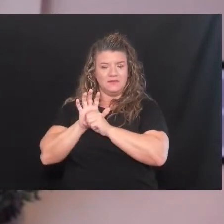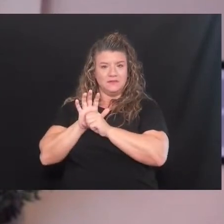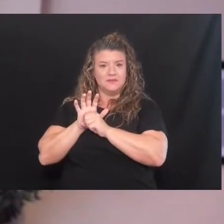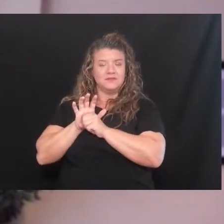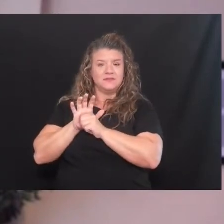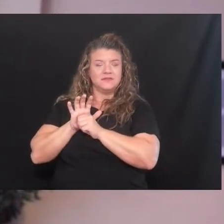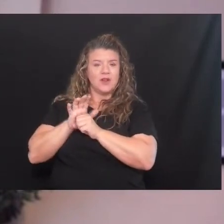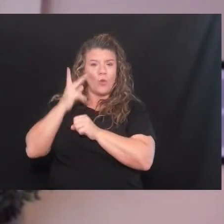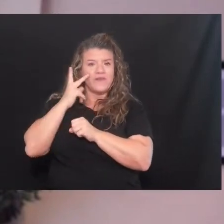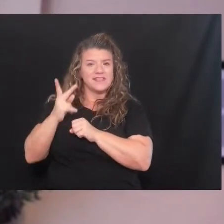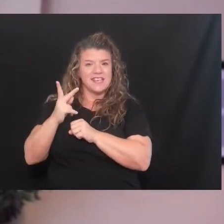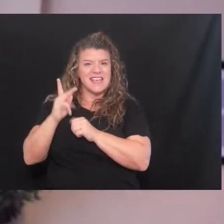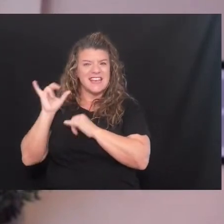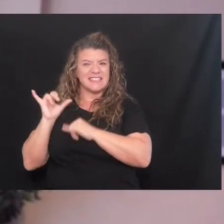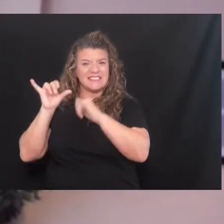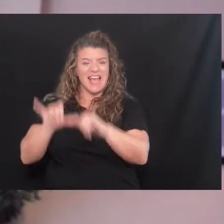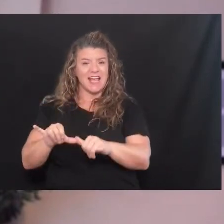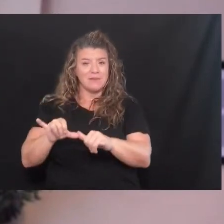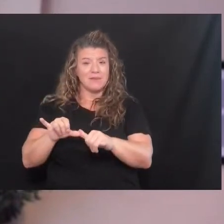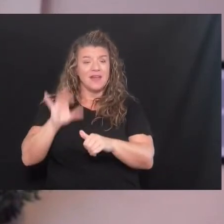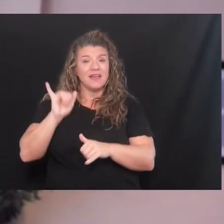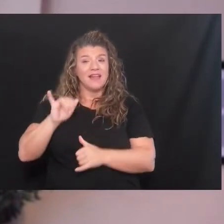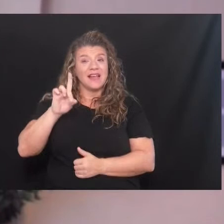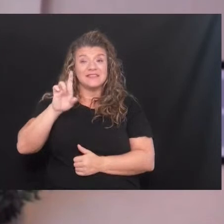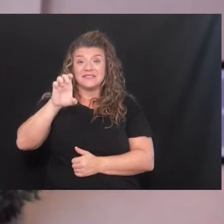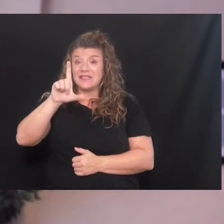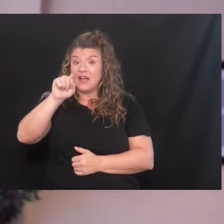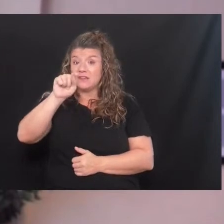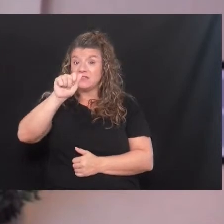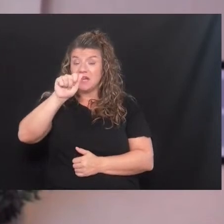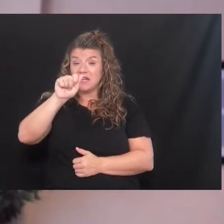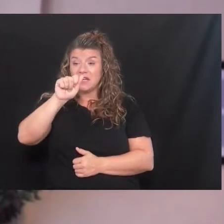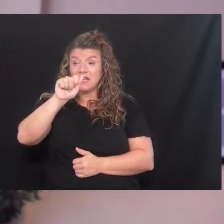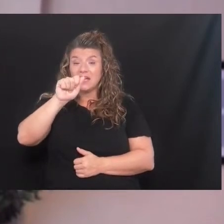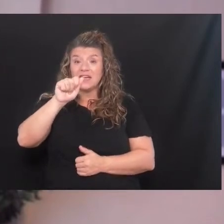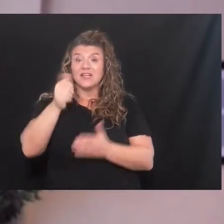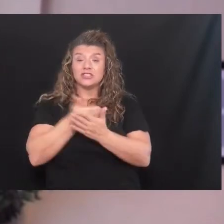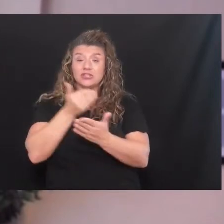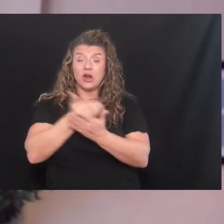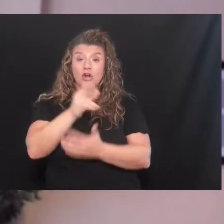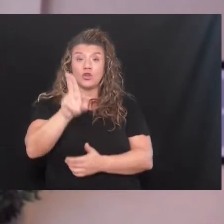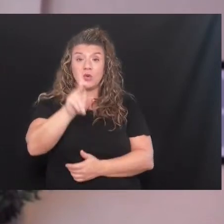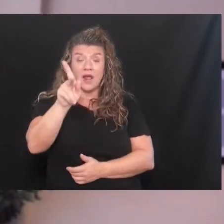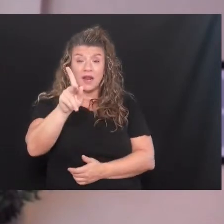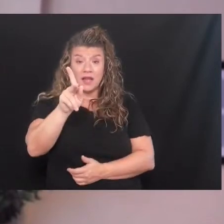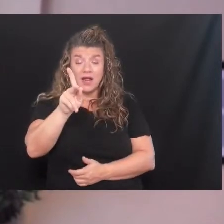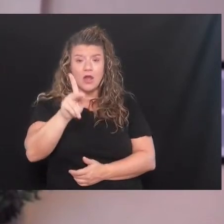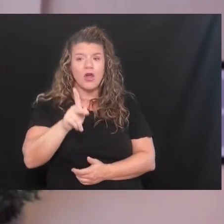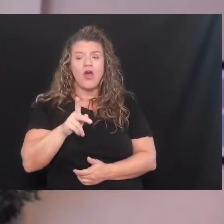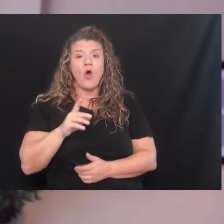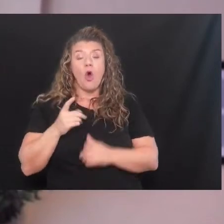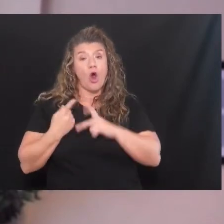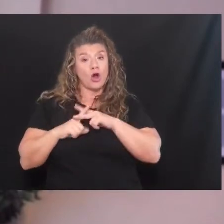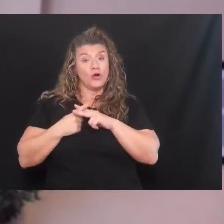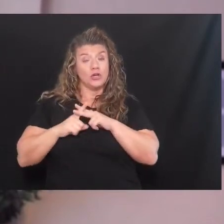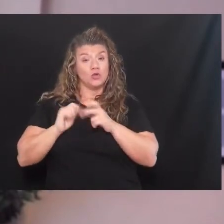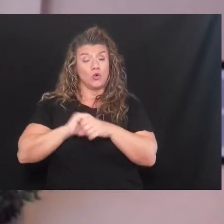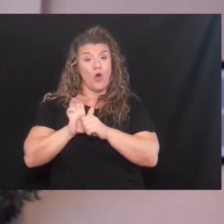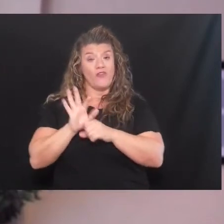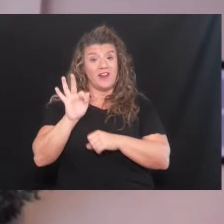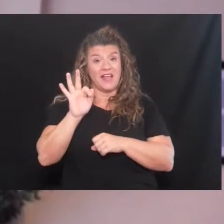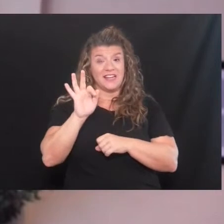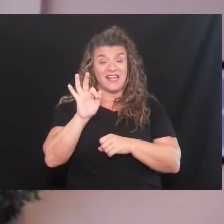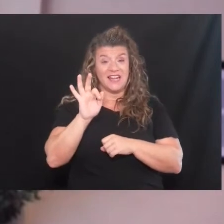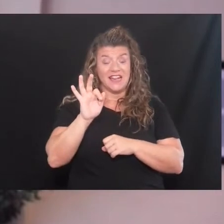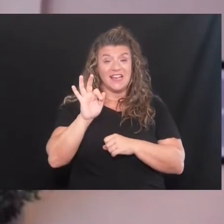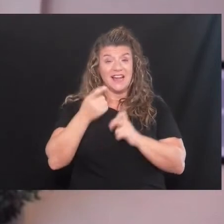that we have seen, which was the Alpha variant, which started in the United Kingdom, or the initial variant of COVID-19. And according